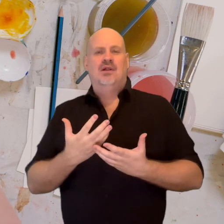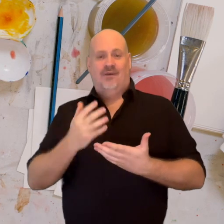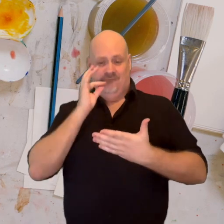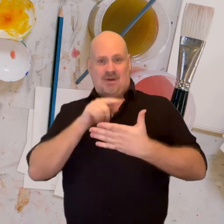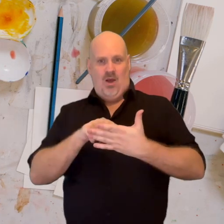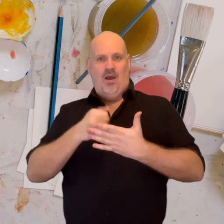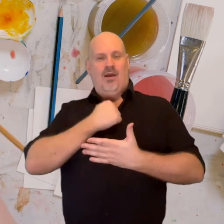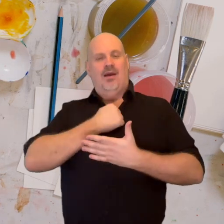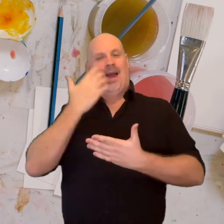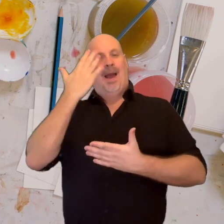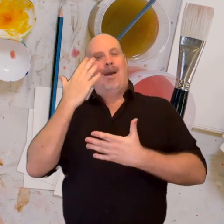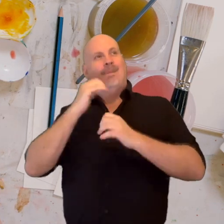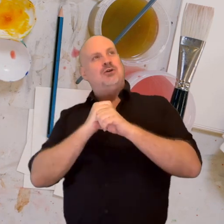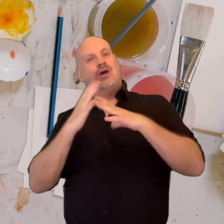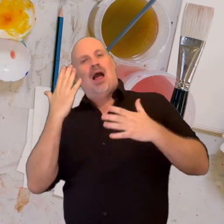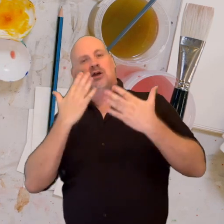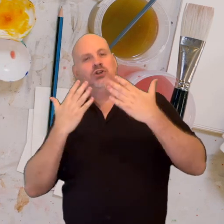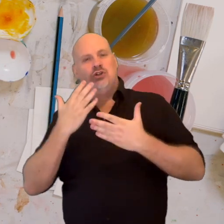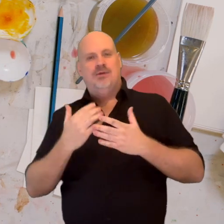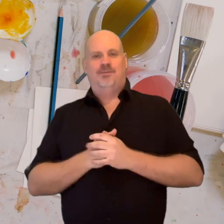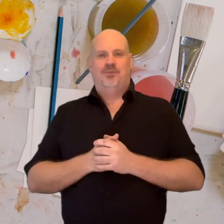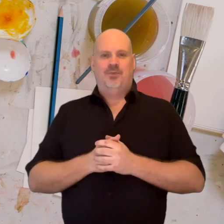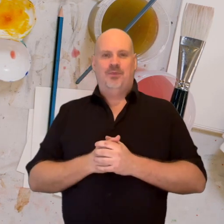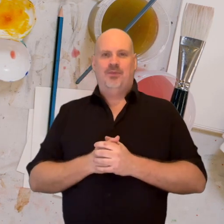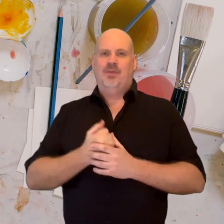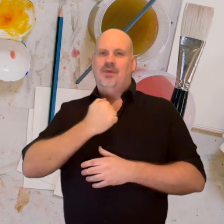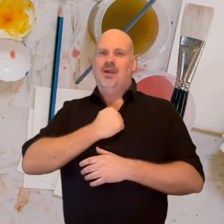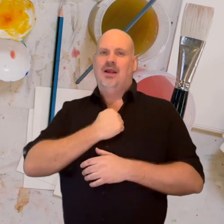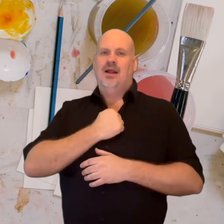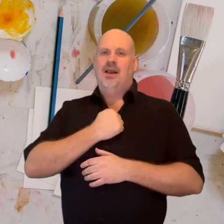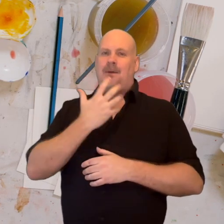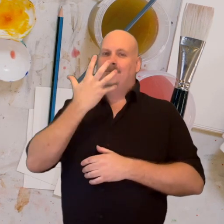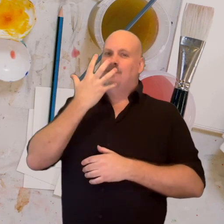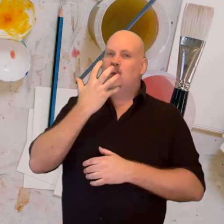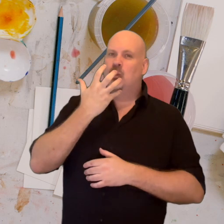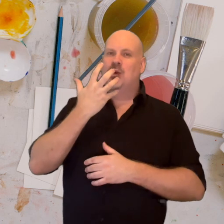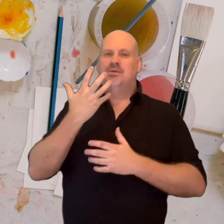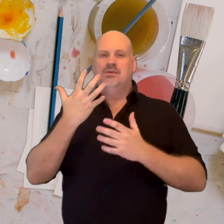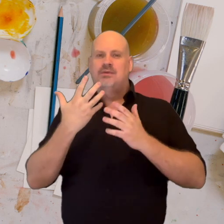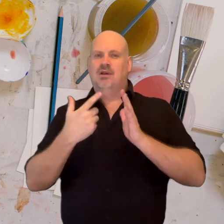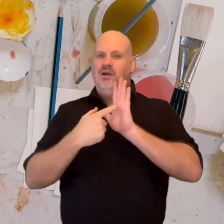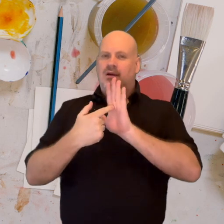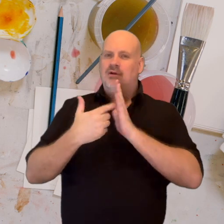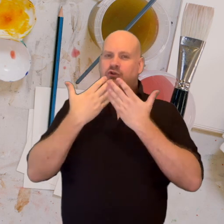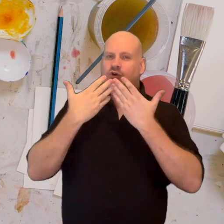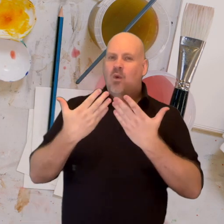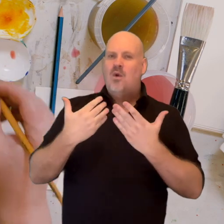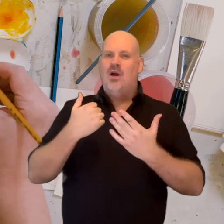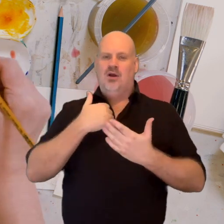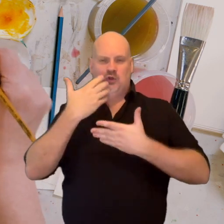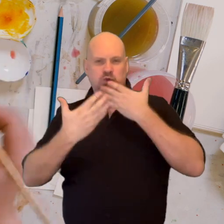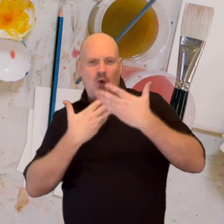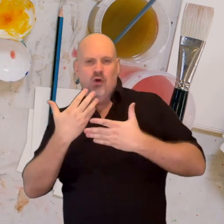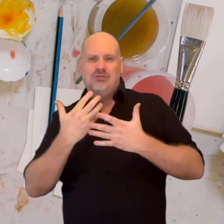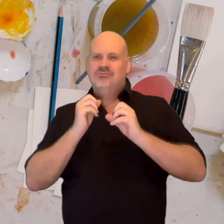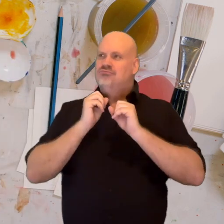am doing are from my imagination, and they're reflections of my mood and my stories that are going around in my head.